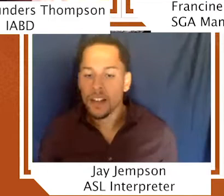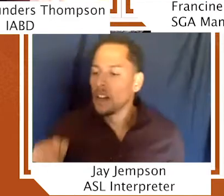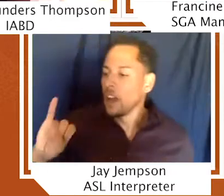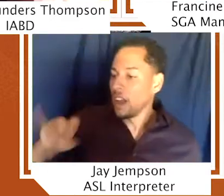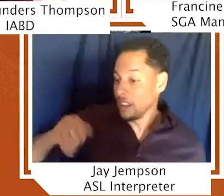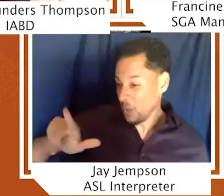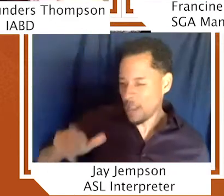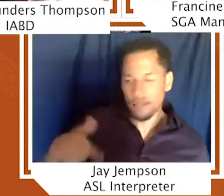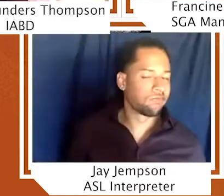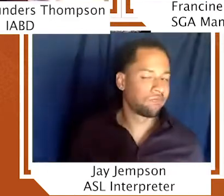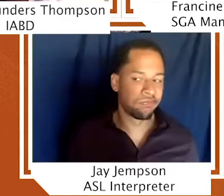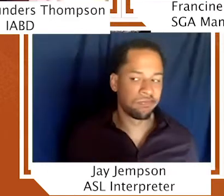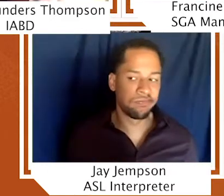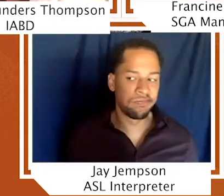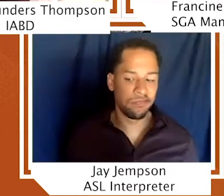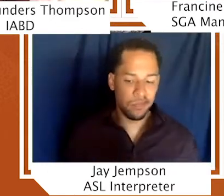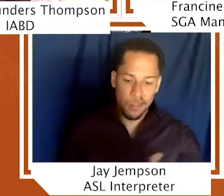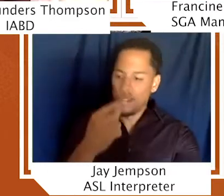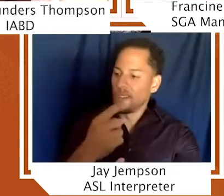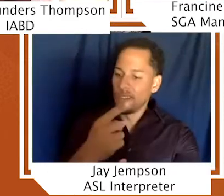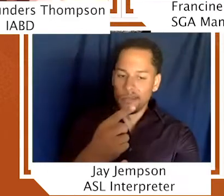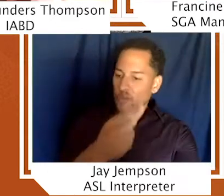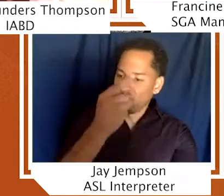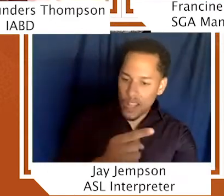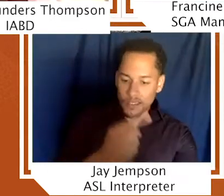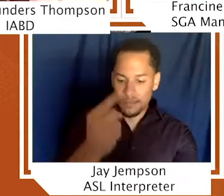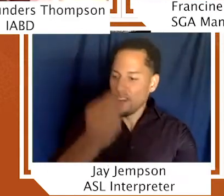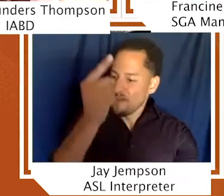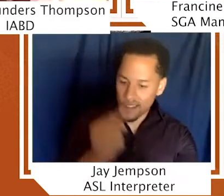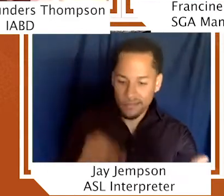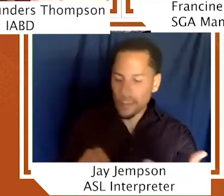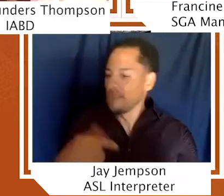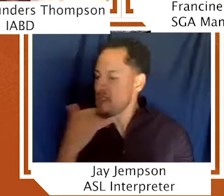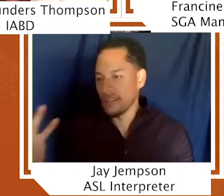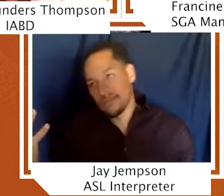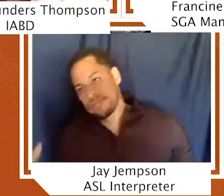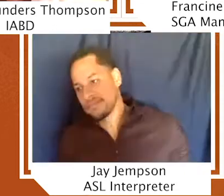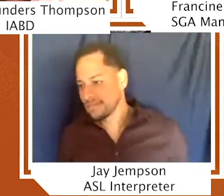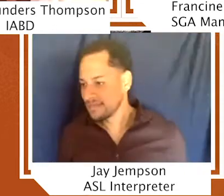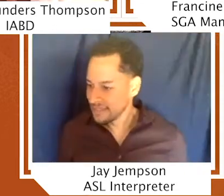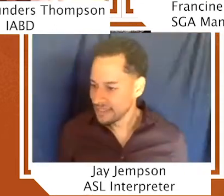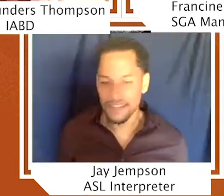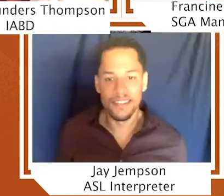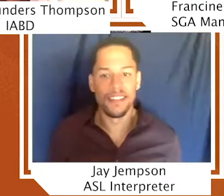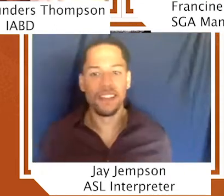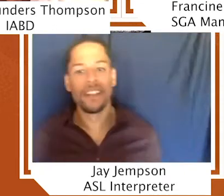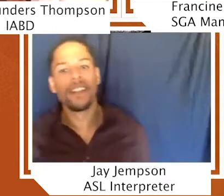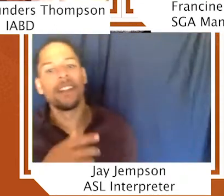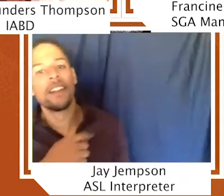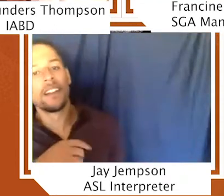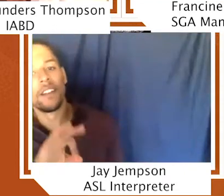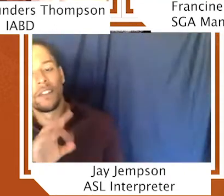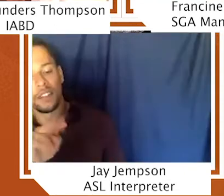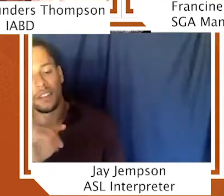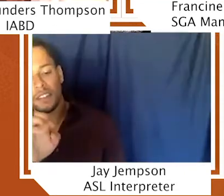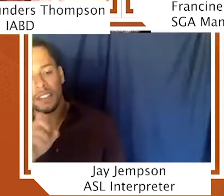but that's all right. It's been broken. I love you. Live in Virginia now. This is where I live now. But I was born and raised